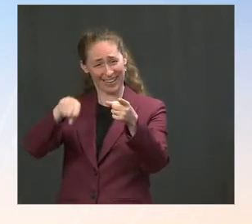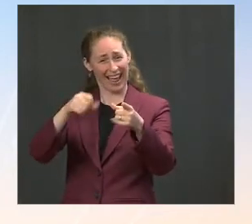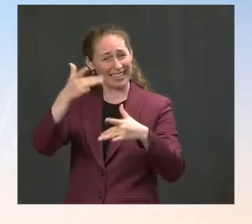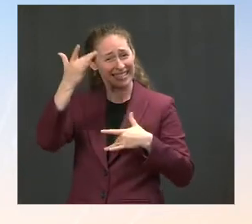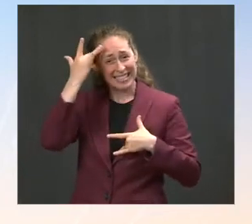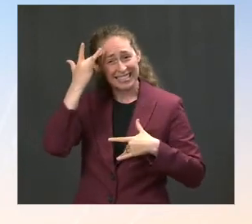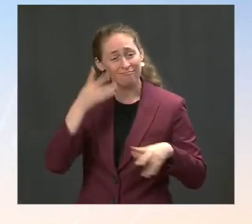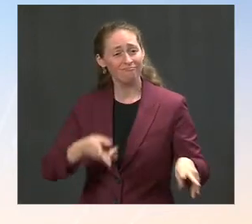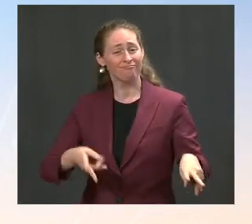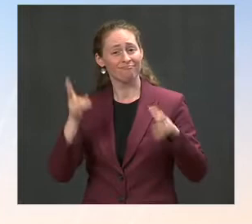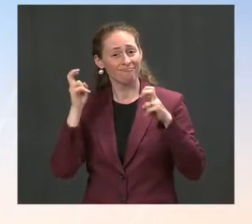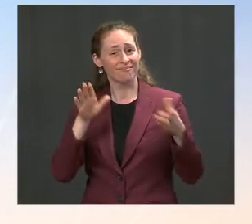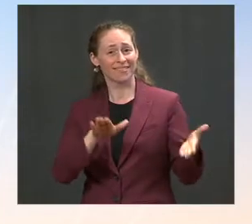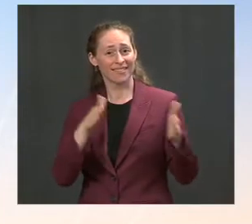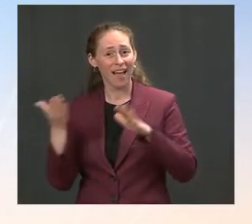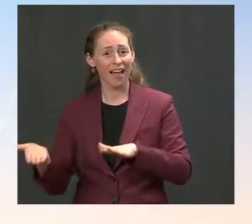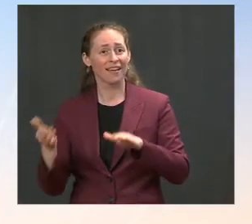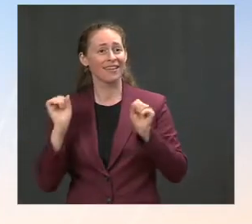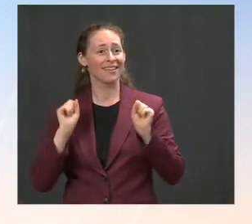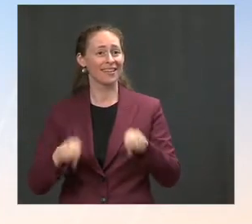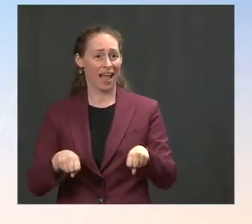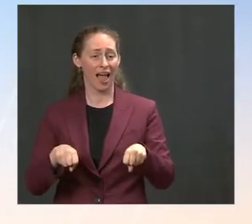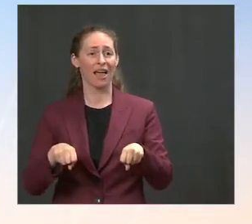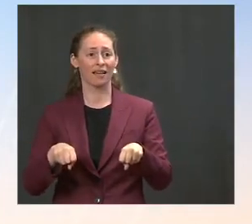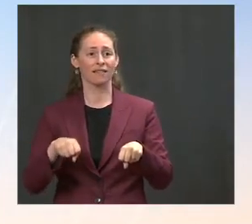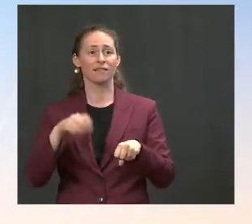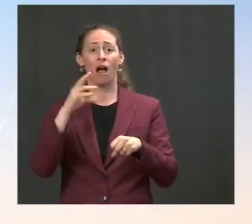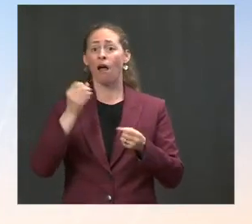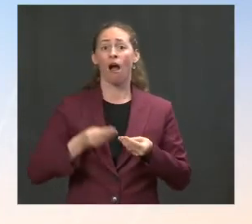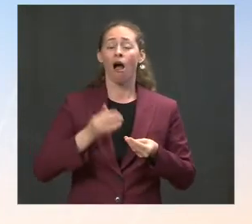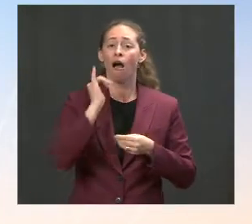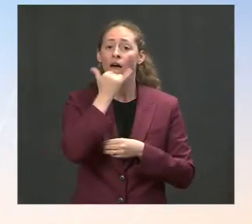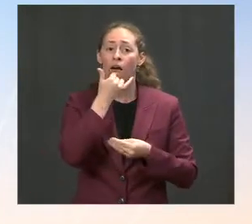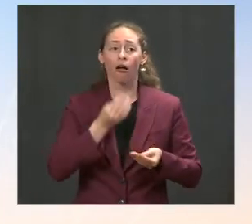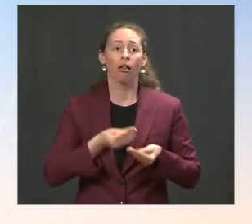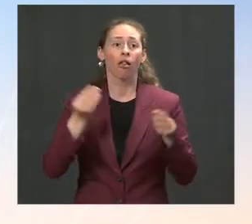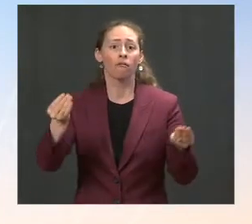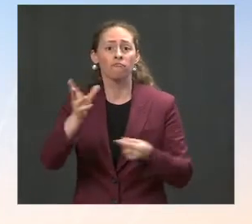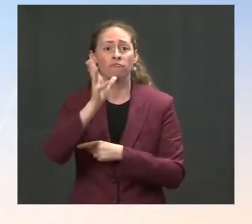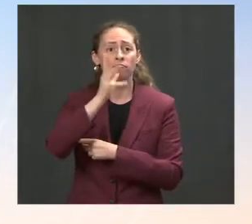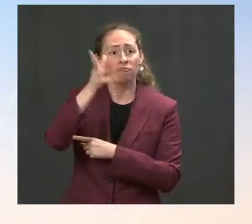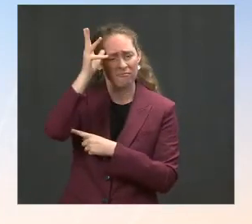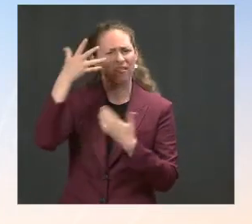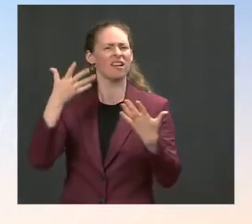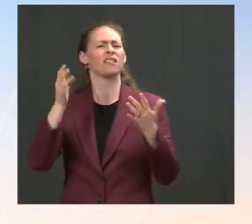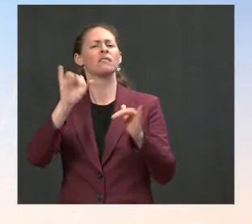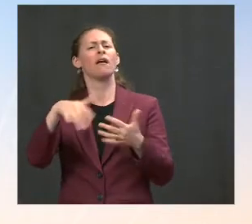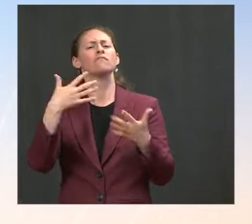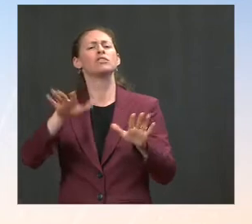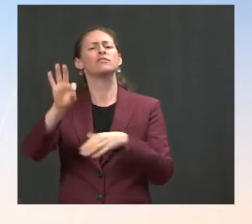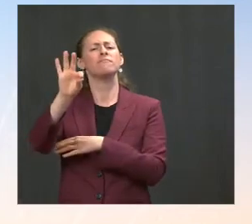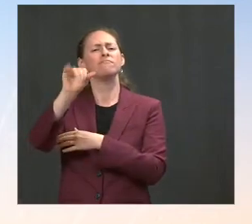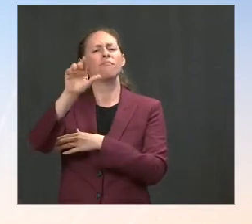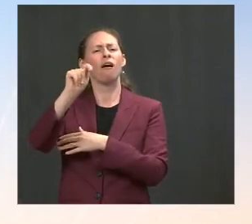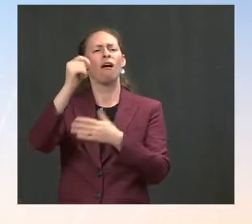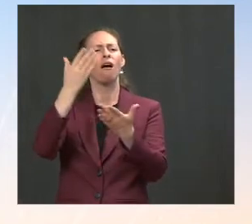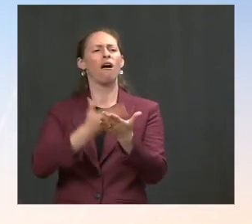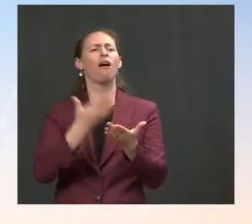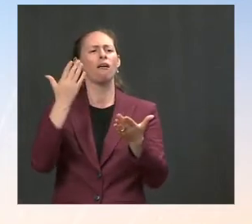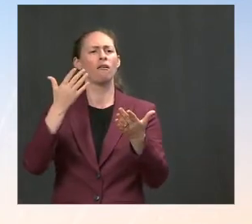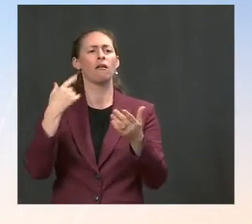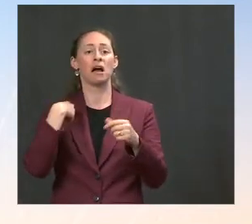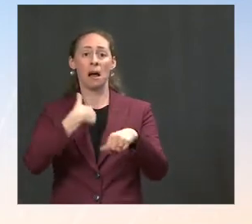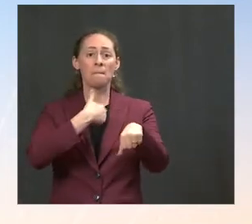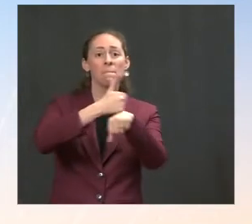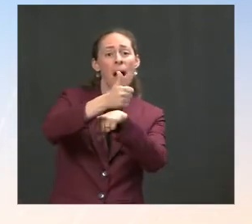virus. You can also make your grandparents sick and your parents sick. That is factual information. We're not here to place blame or threats.